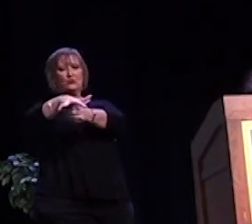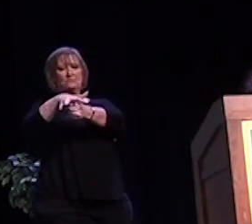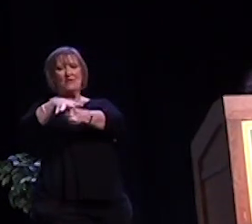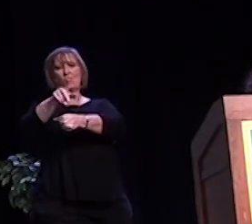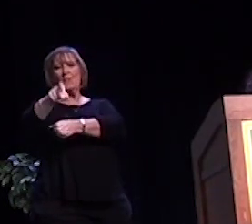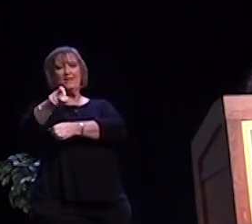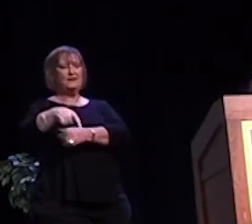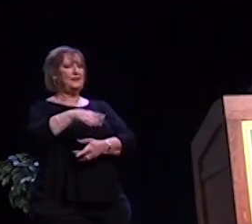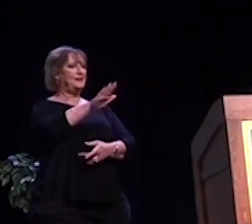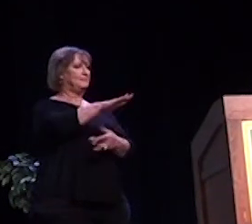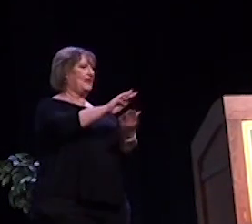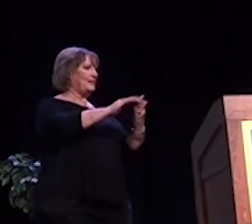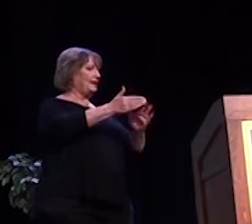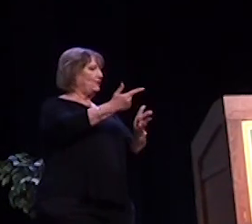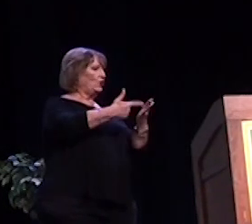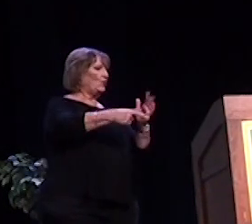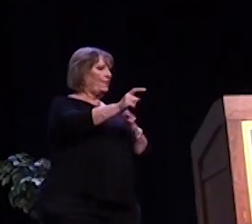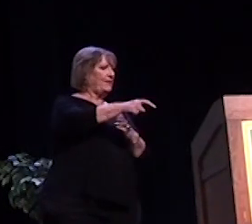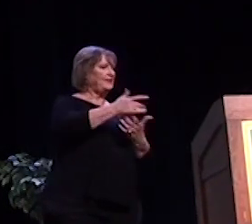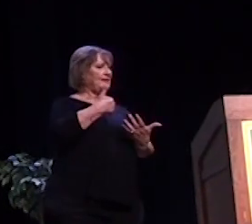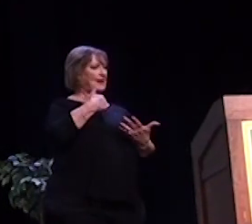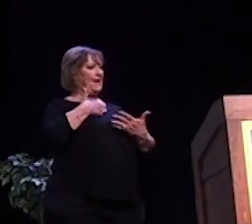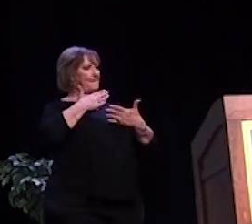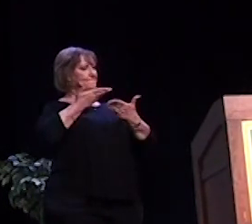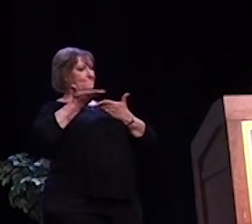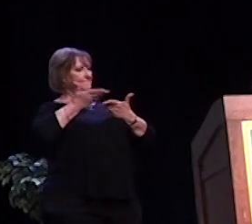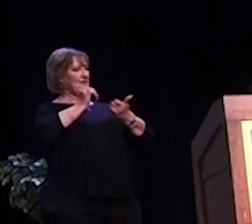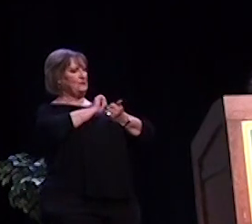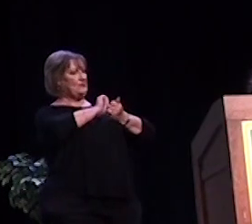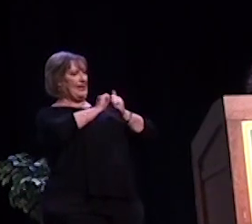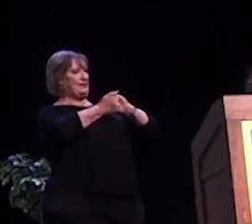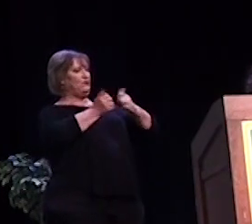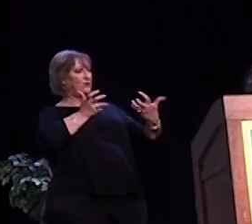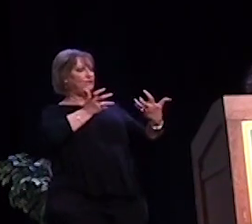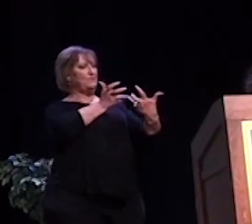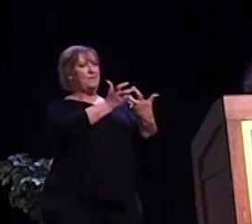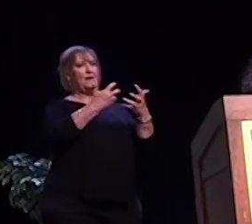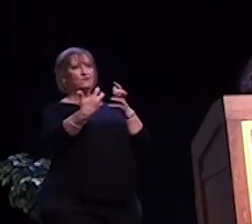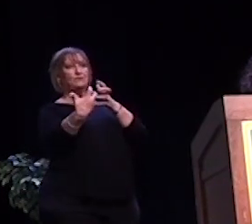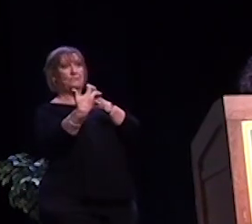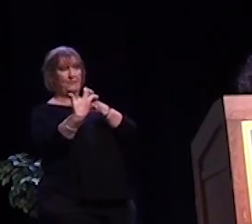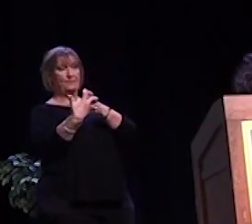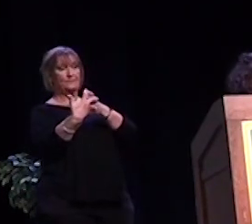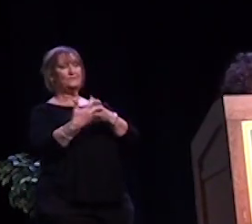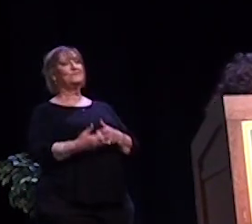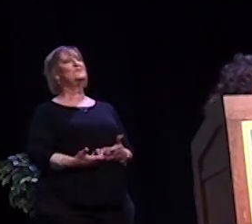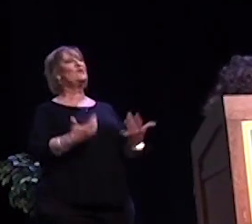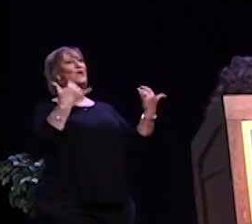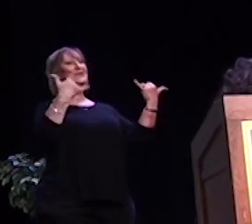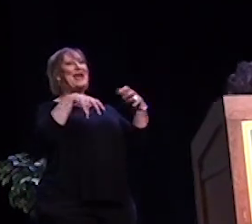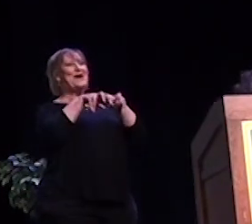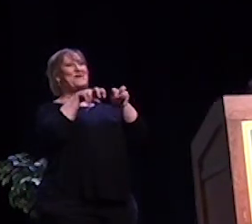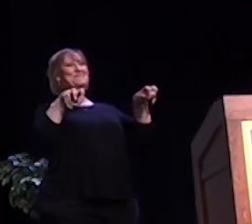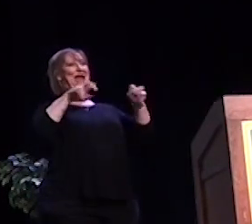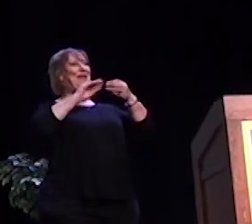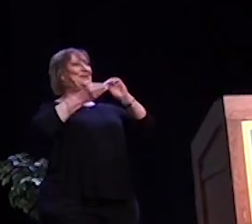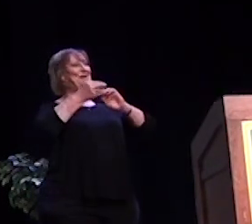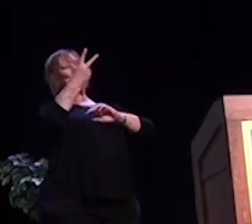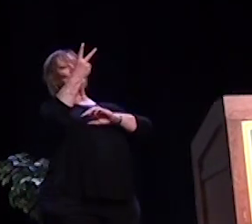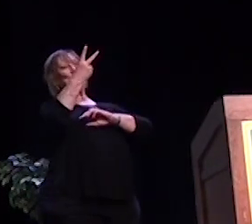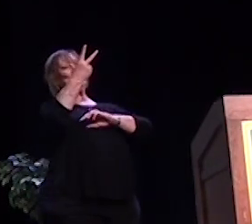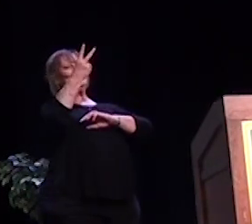adjust services. So without further ado, Kristen Davila and panel number two. Thank